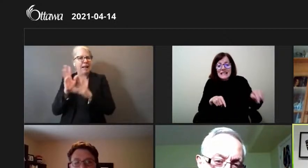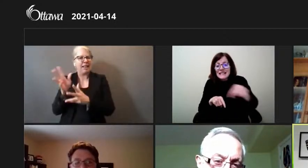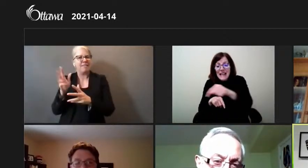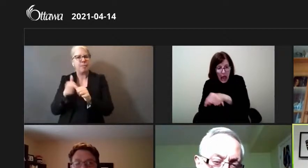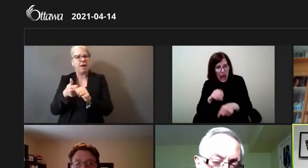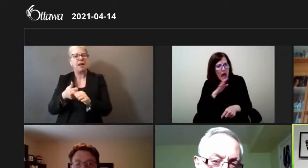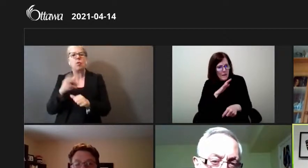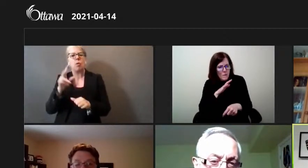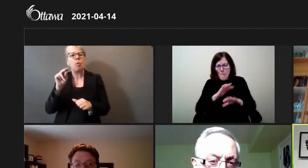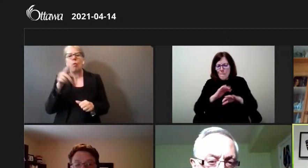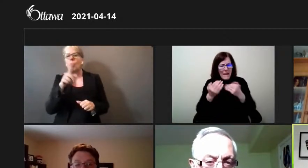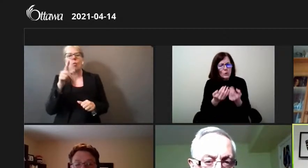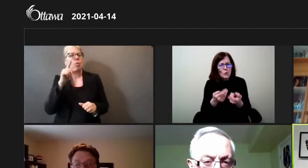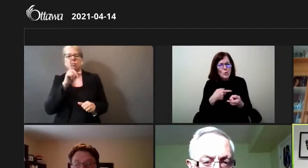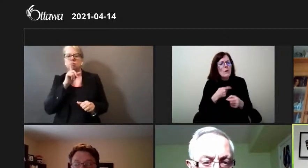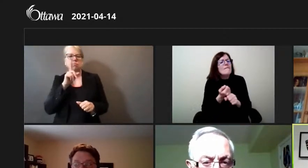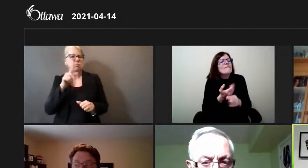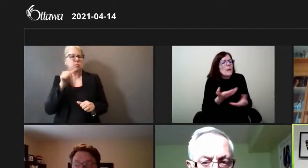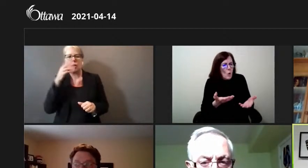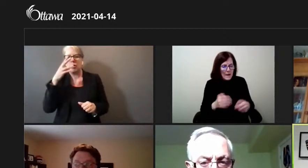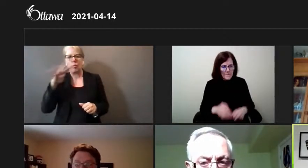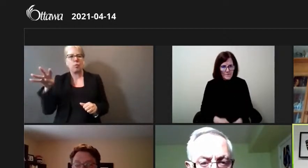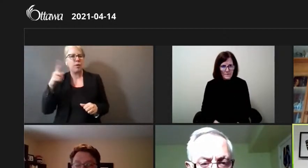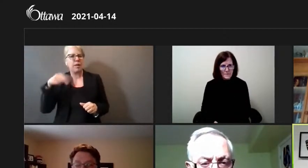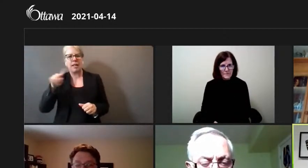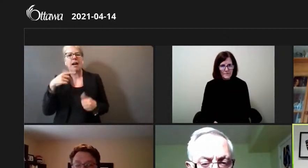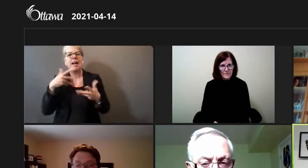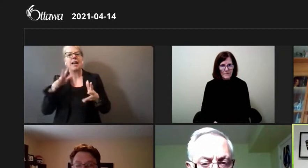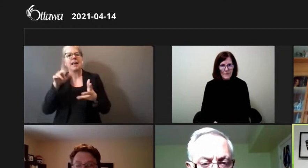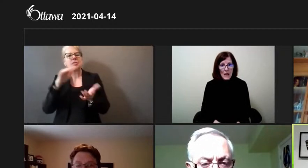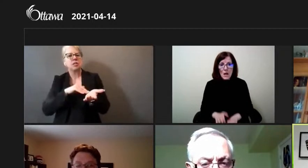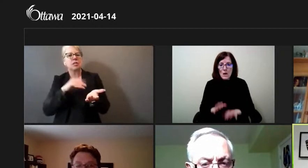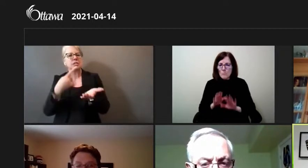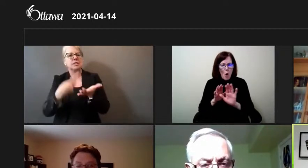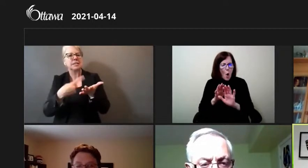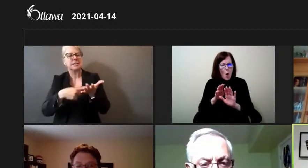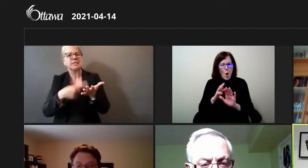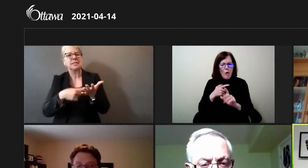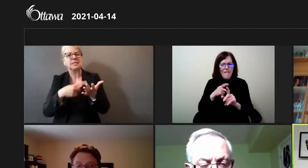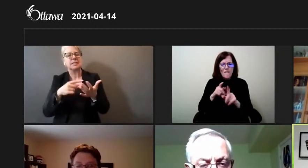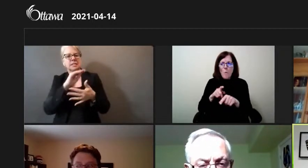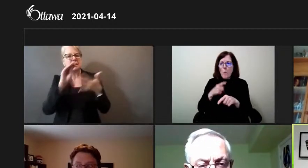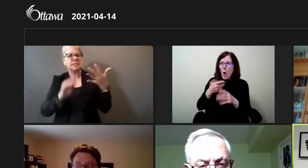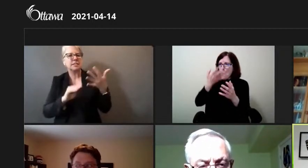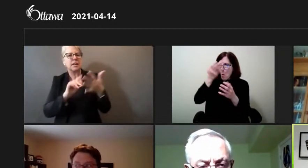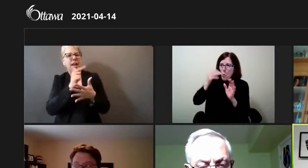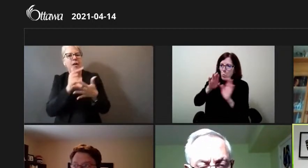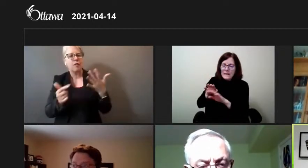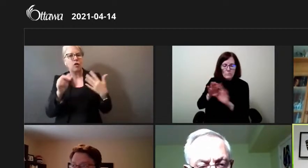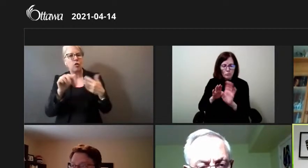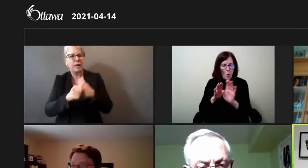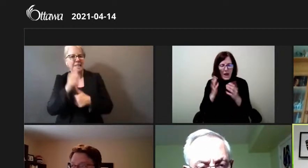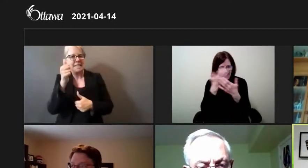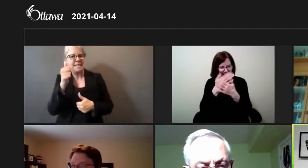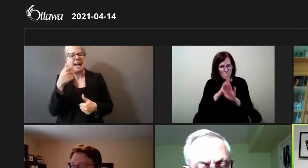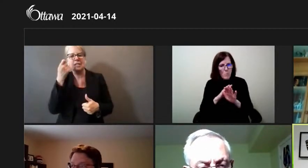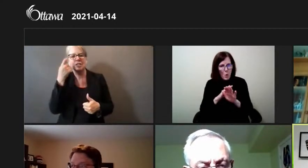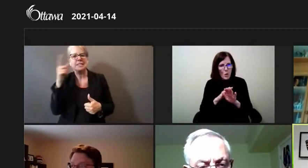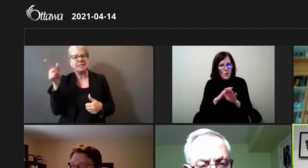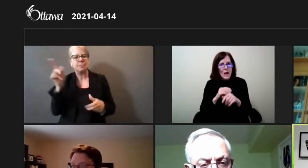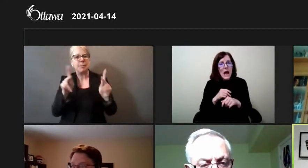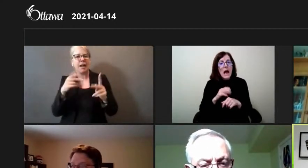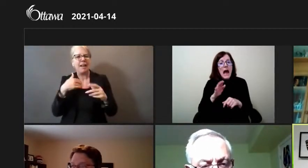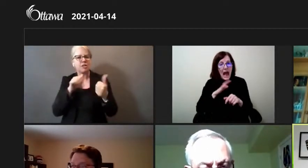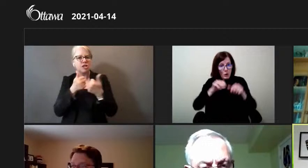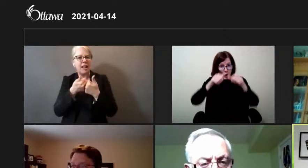no, they won't be left behind. And I'll let Dr. Molotny talk about the hierarchy of risks. I mean, I know these are people have challenges and